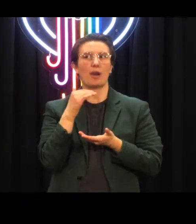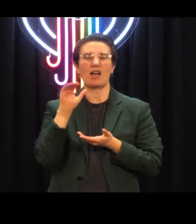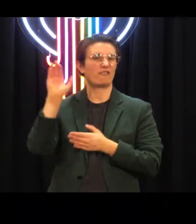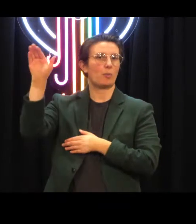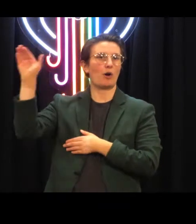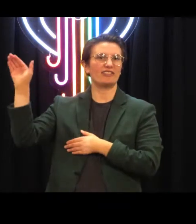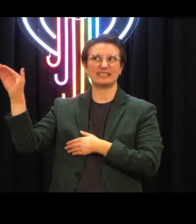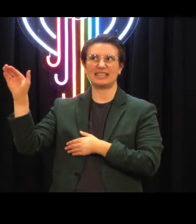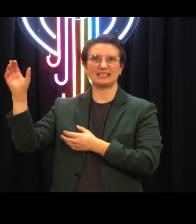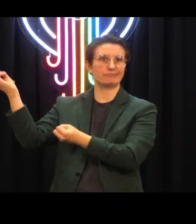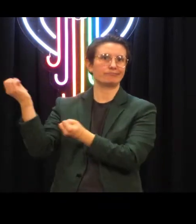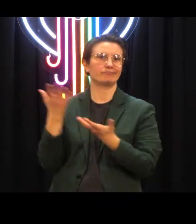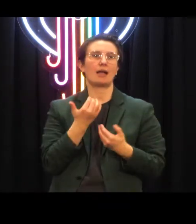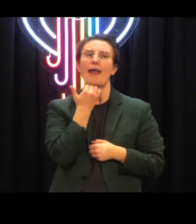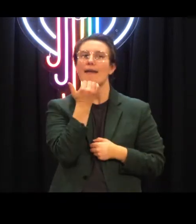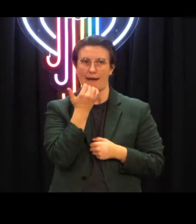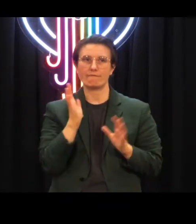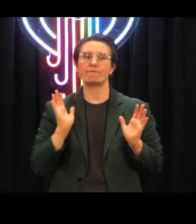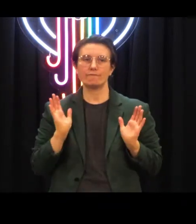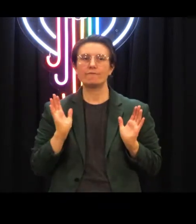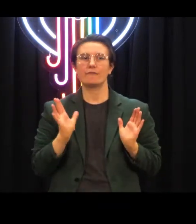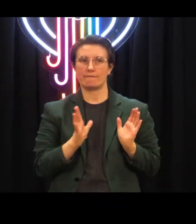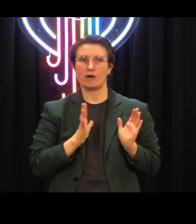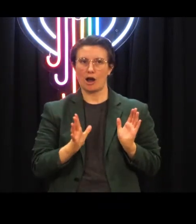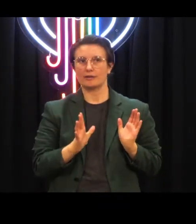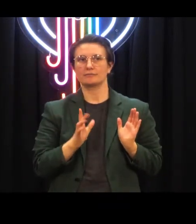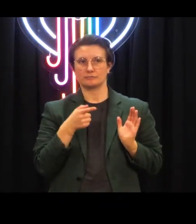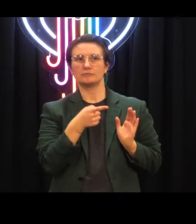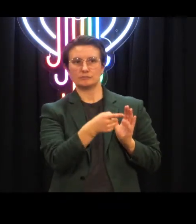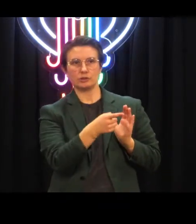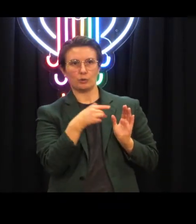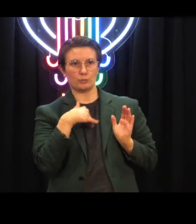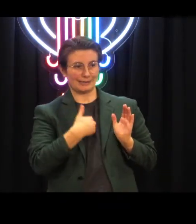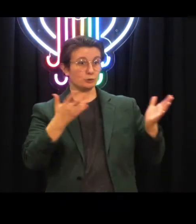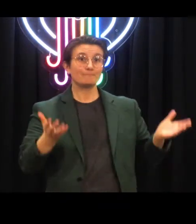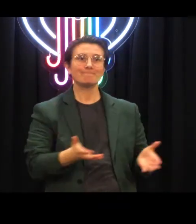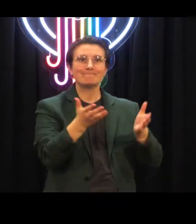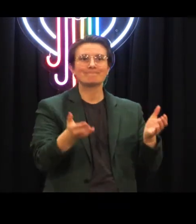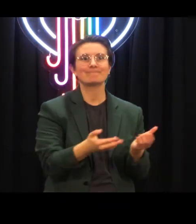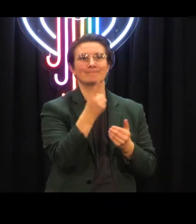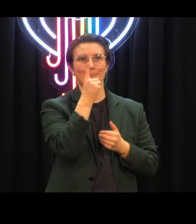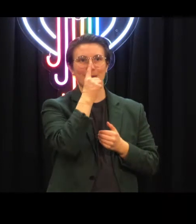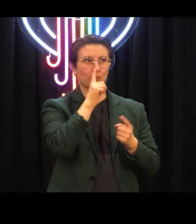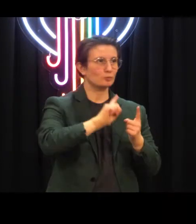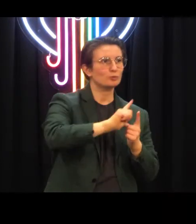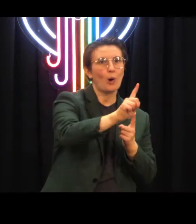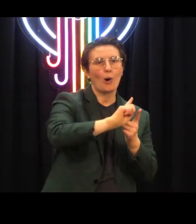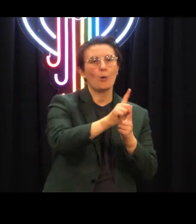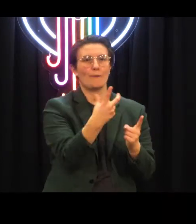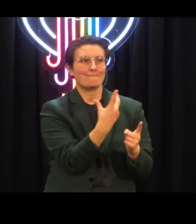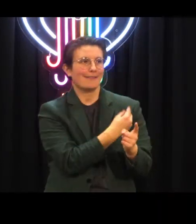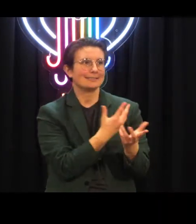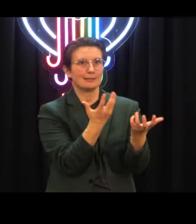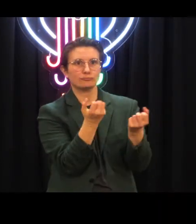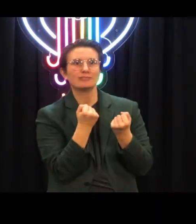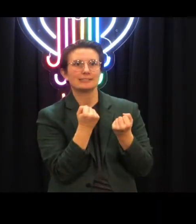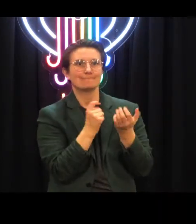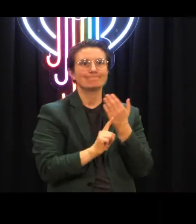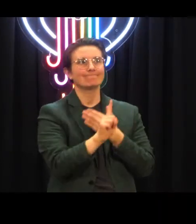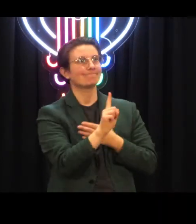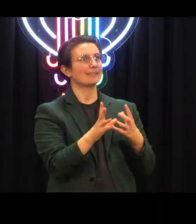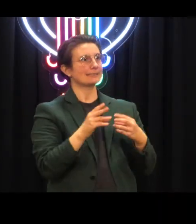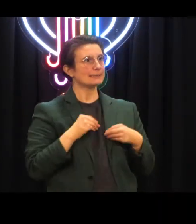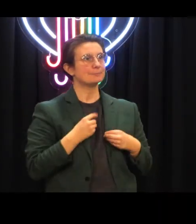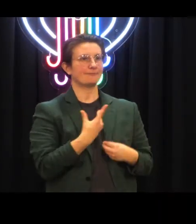There's 6 different ways most people can get vaccinated within their community, so we're really pushing for people to come forward now. There is plenty